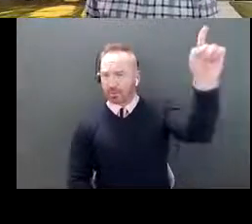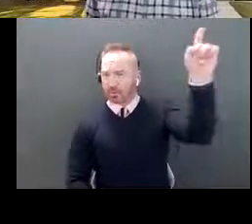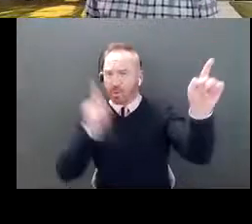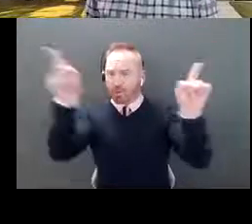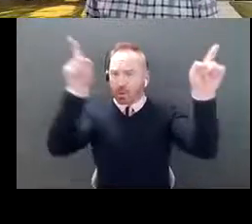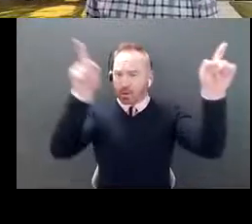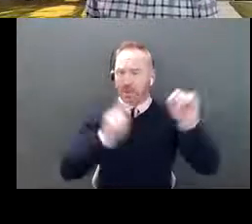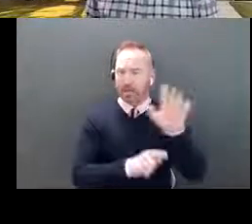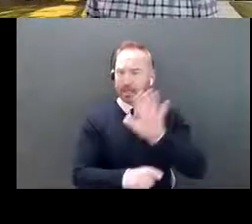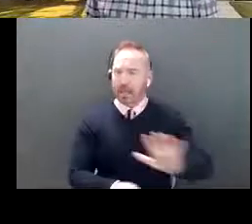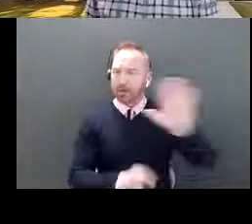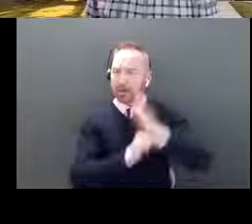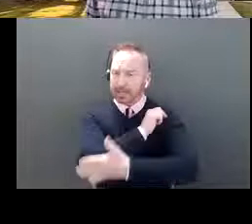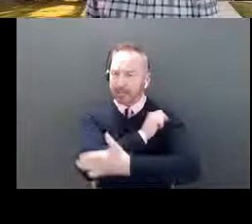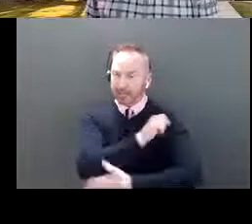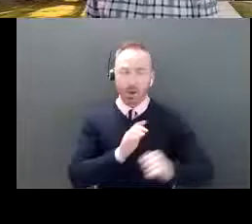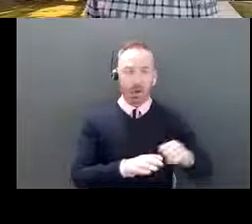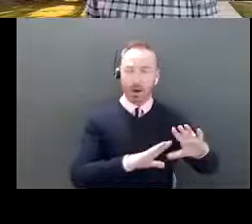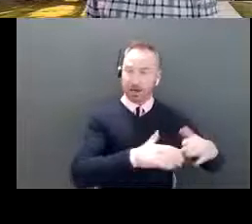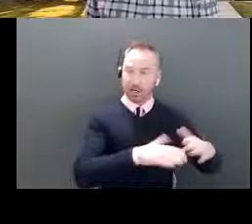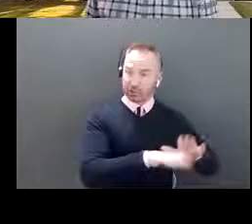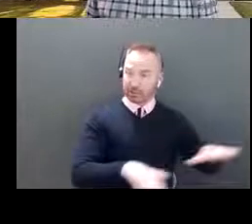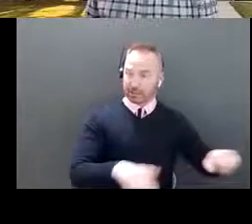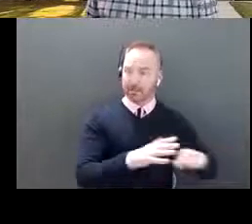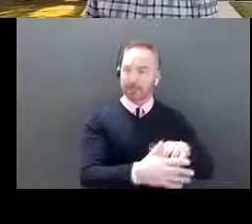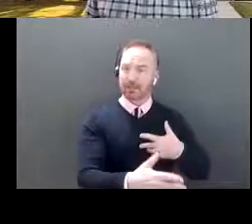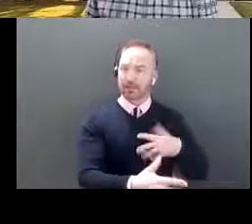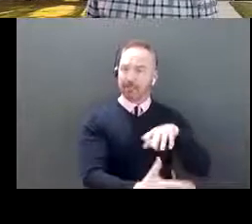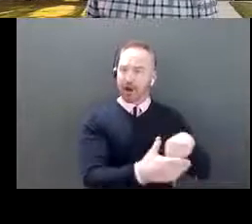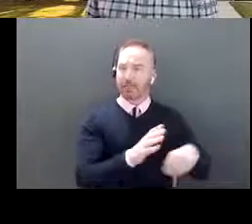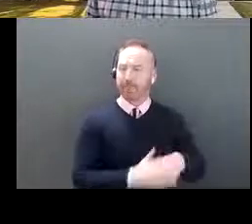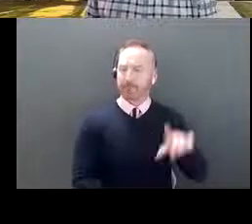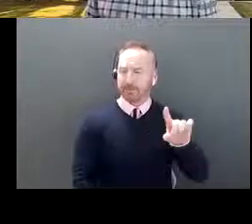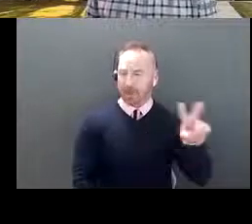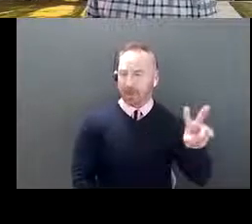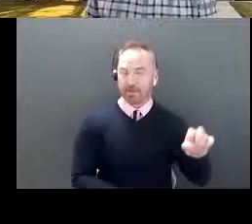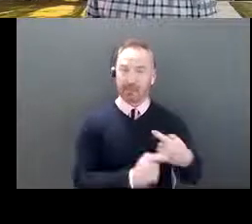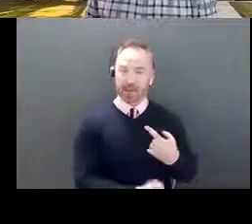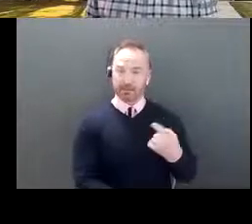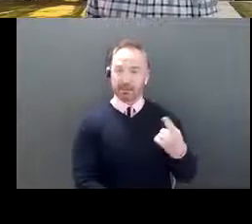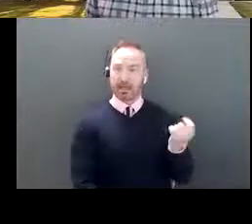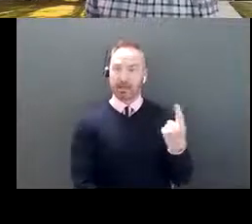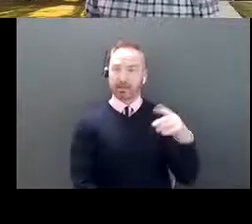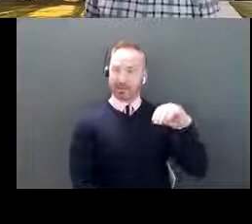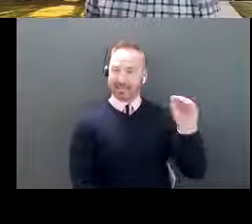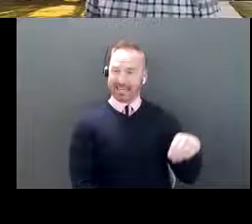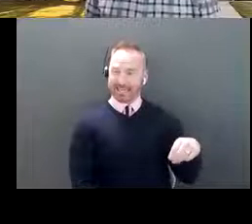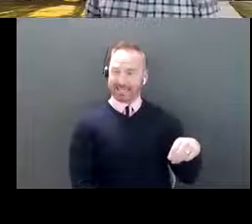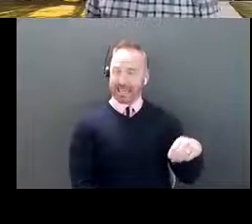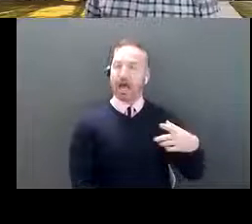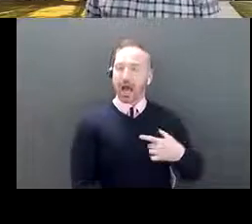the context of domestic violence, which represents about 11% of all domestic homicides across